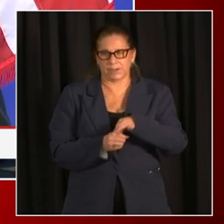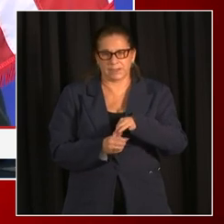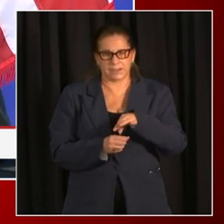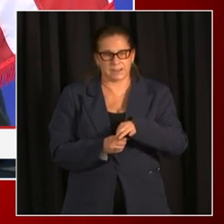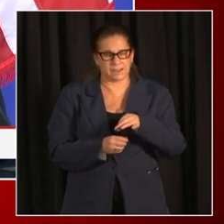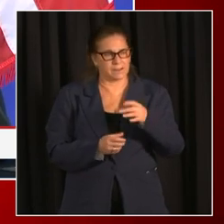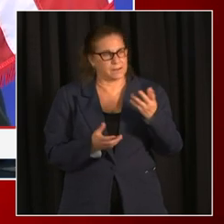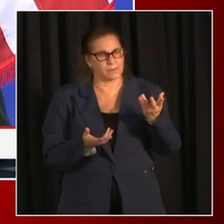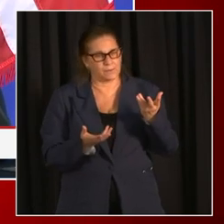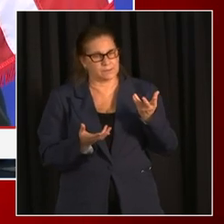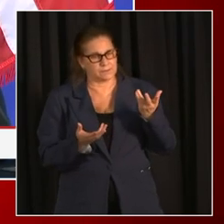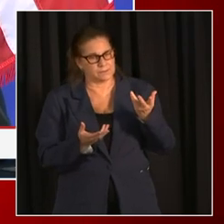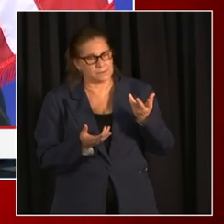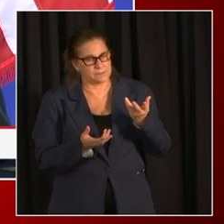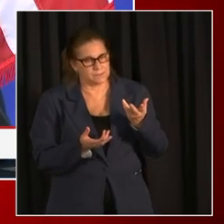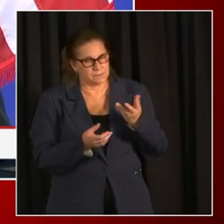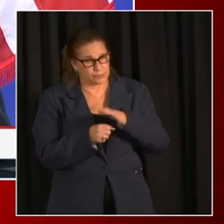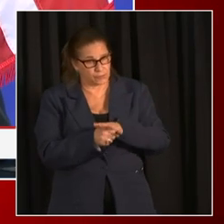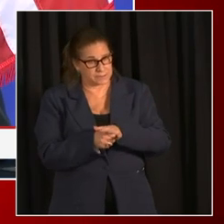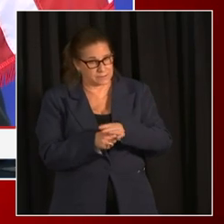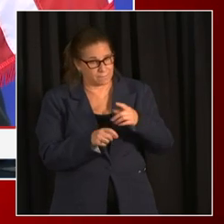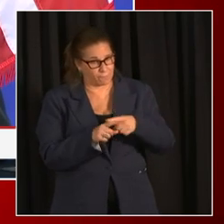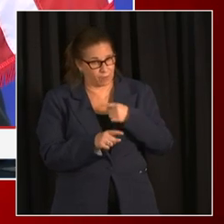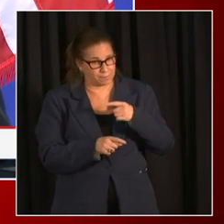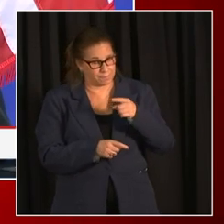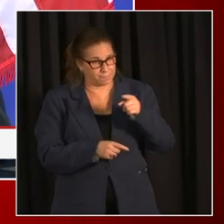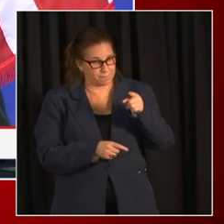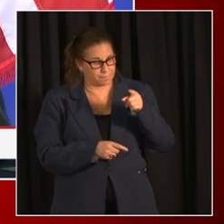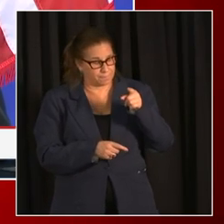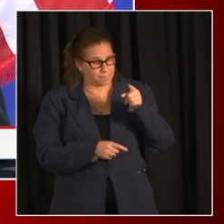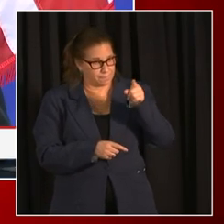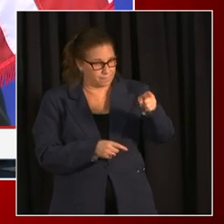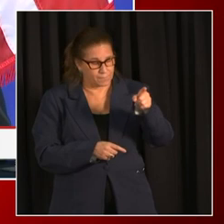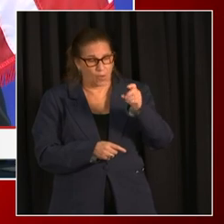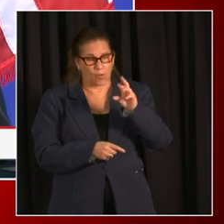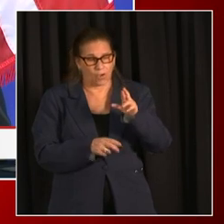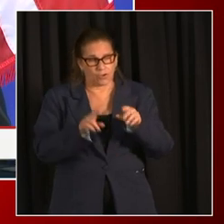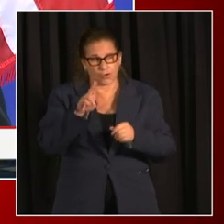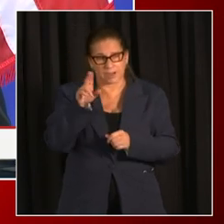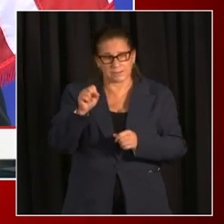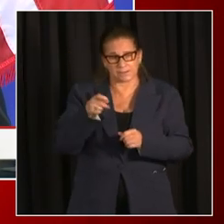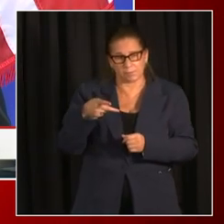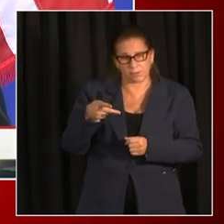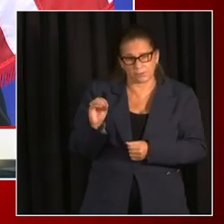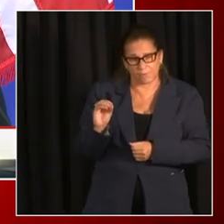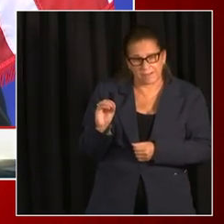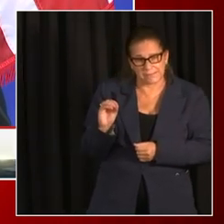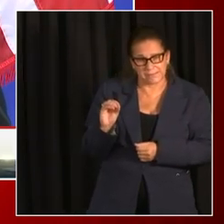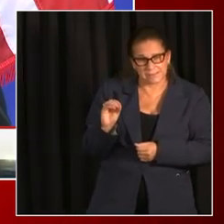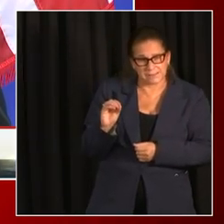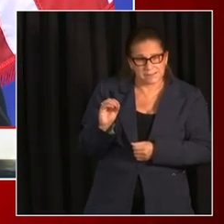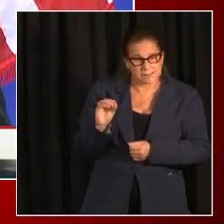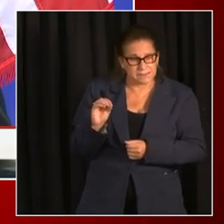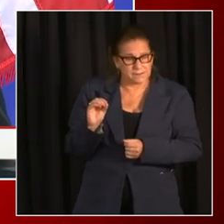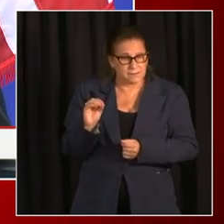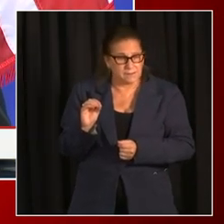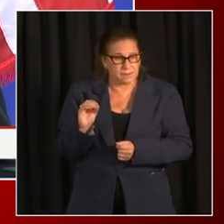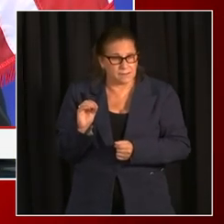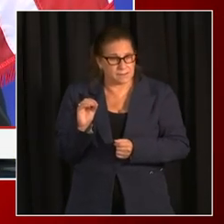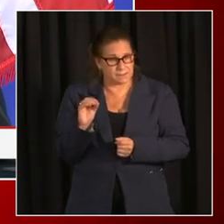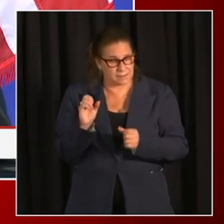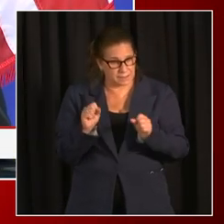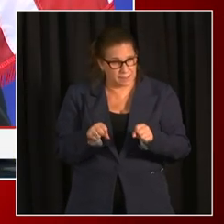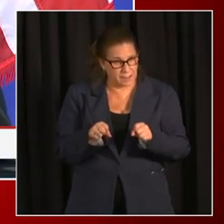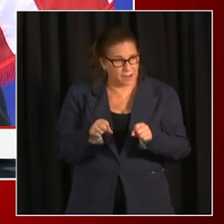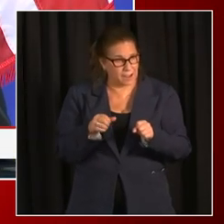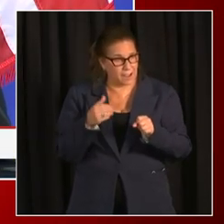all the pressures, whether it be from the U.S. Postal Service or D.C. Board of Elections, that D.C. will be able to hold an election